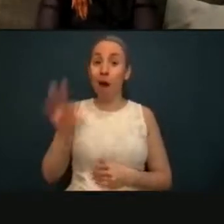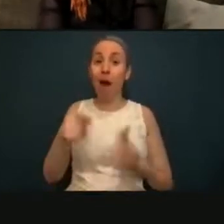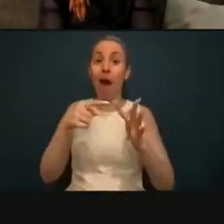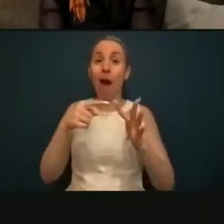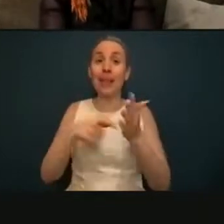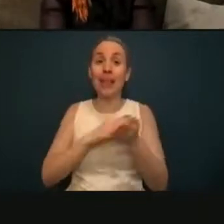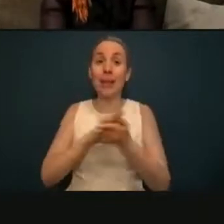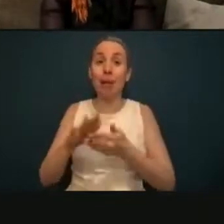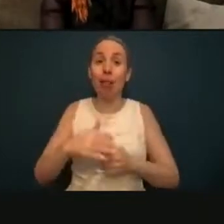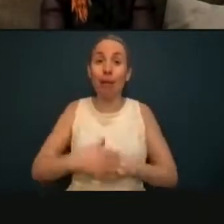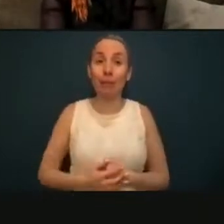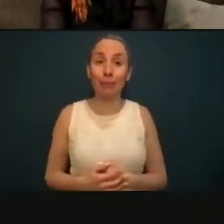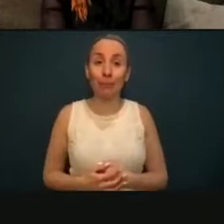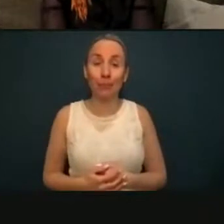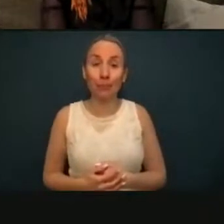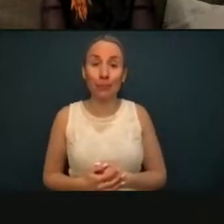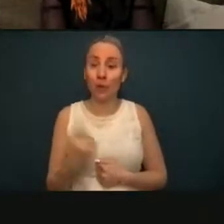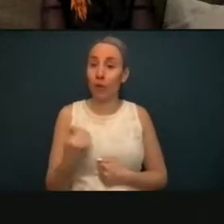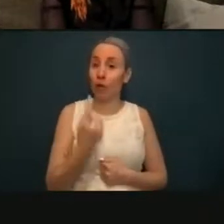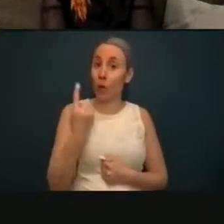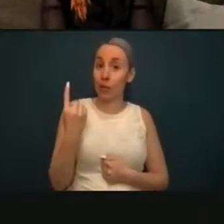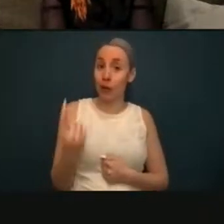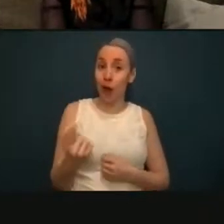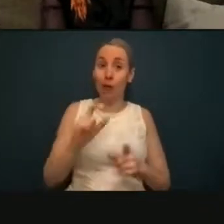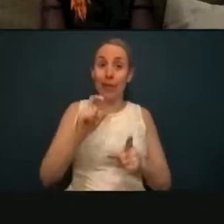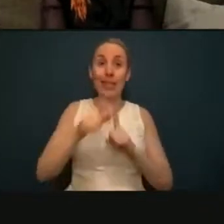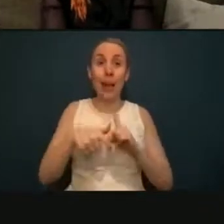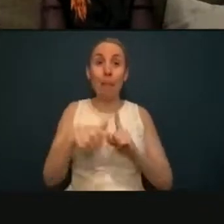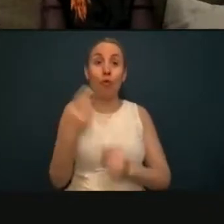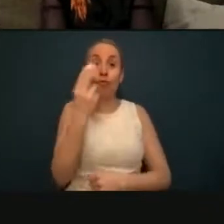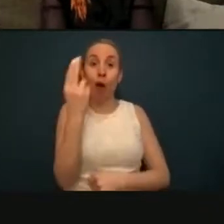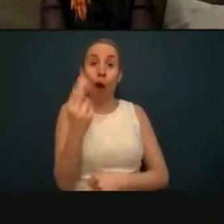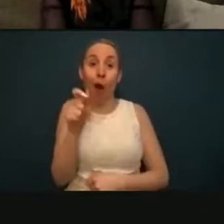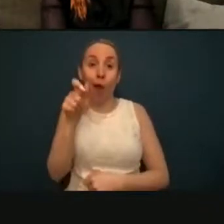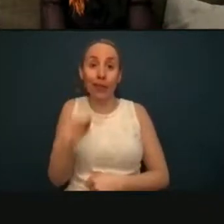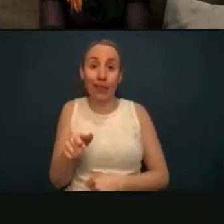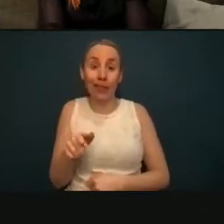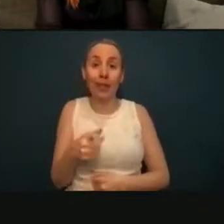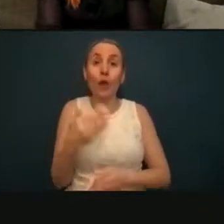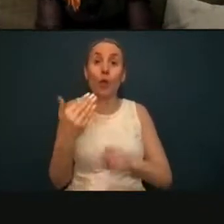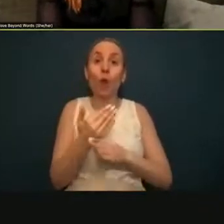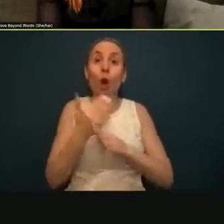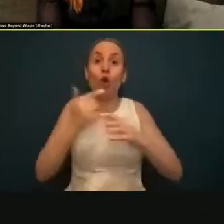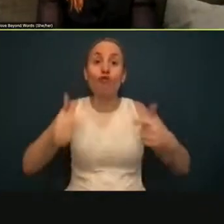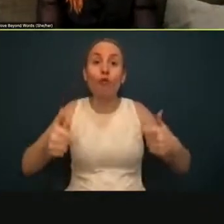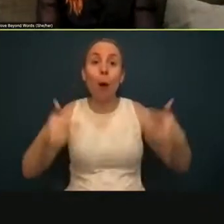as a disabled artist, what are your experiences of like working remotely?